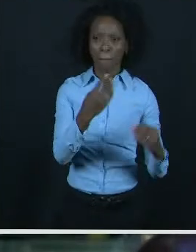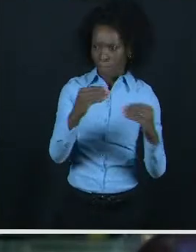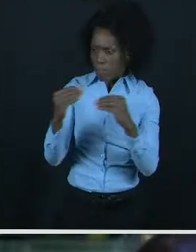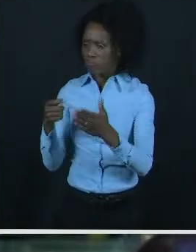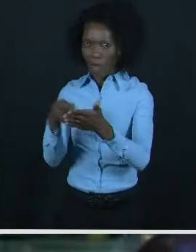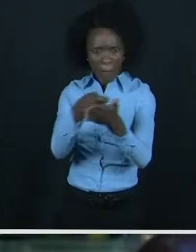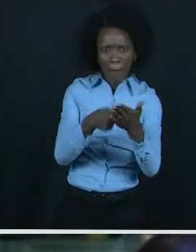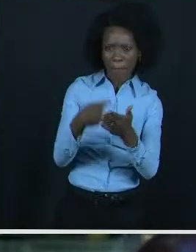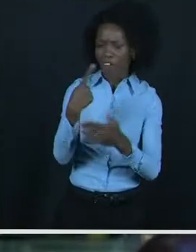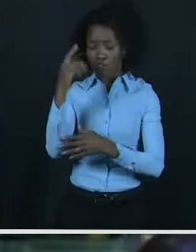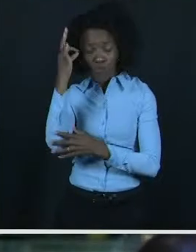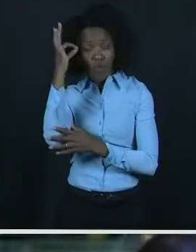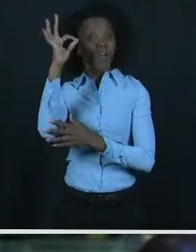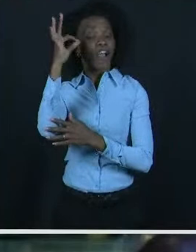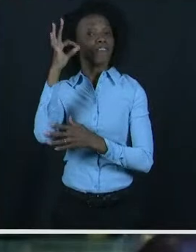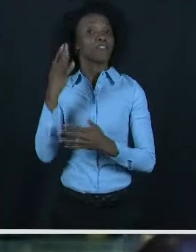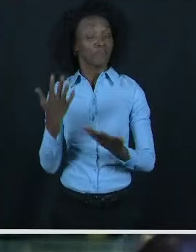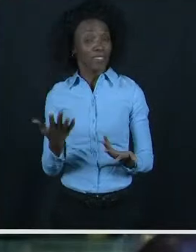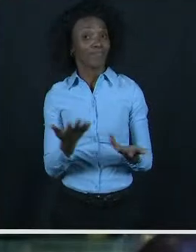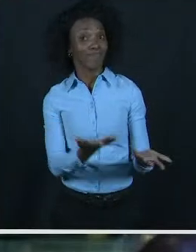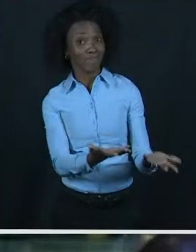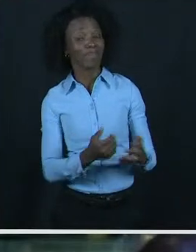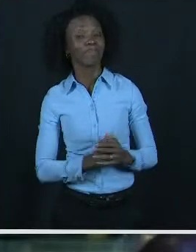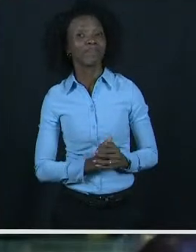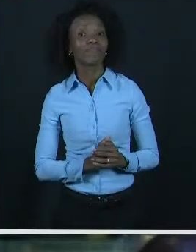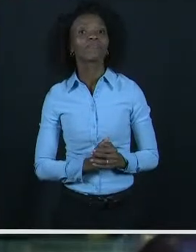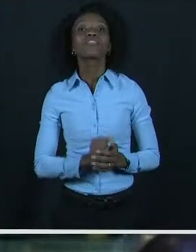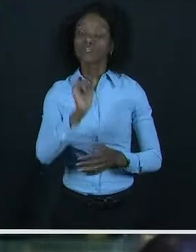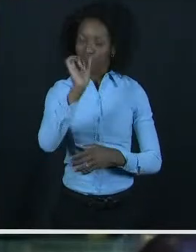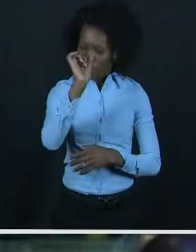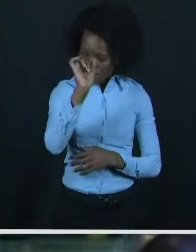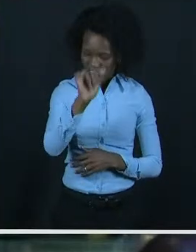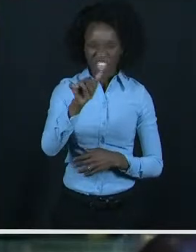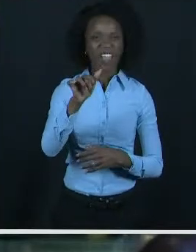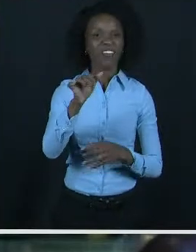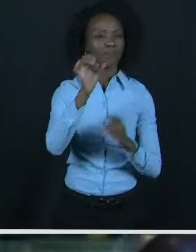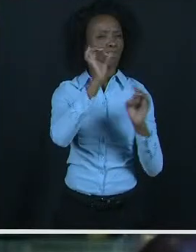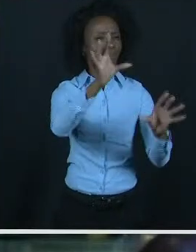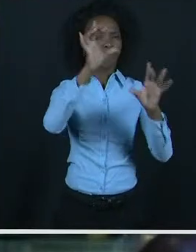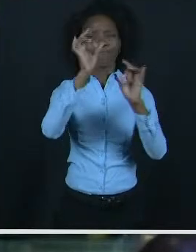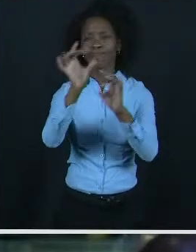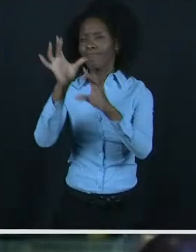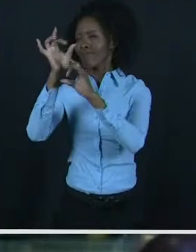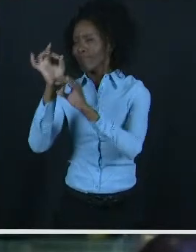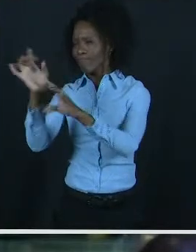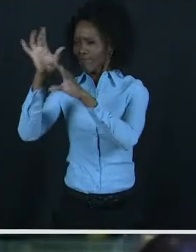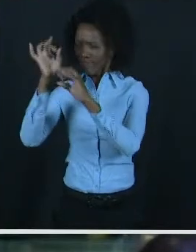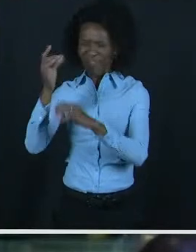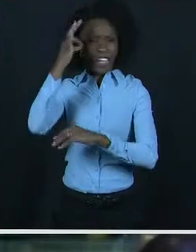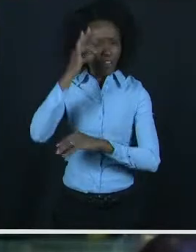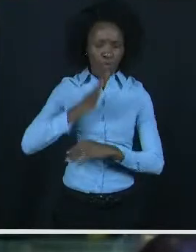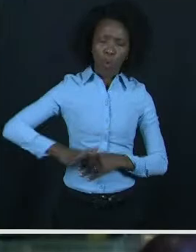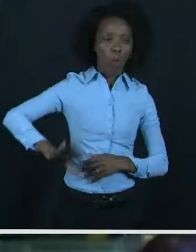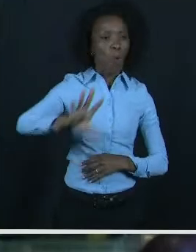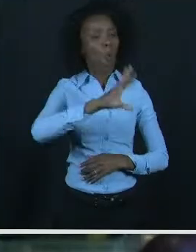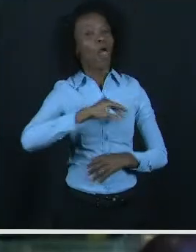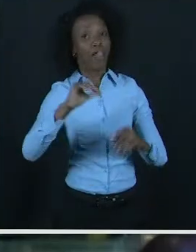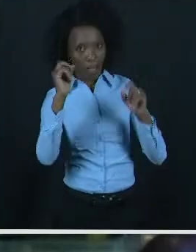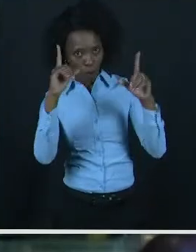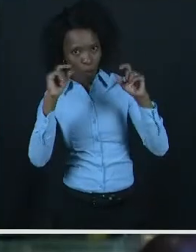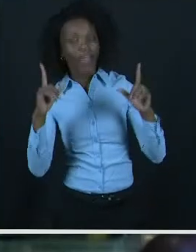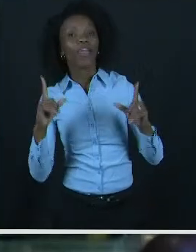let me tell you that the message is spreading and deepening in government, that as